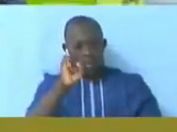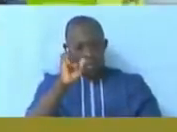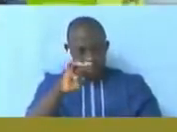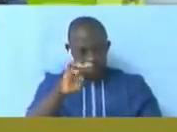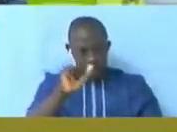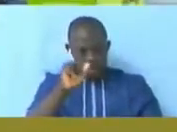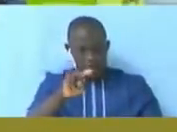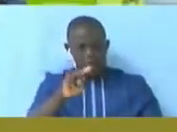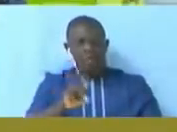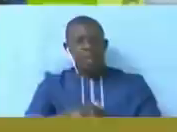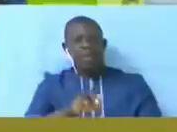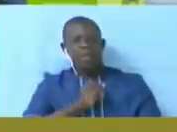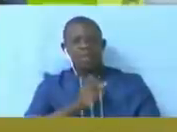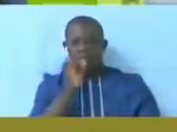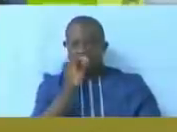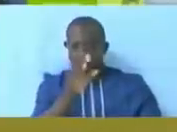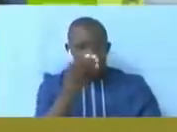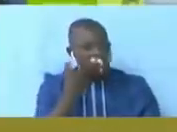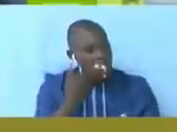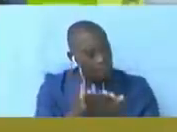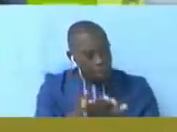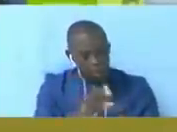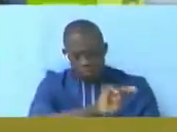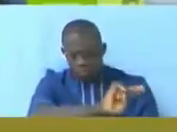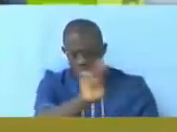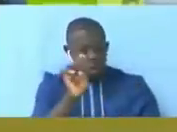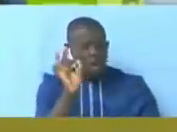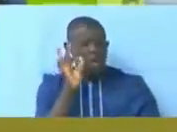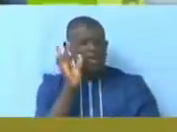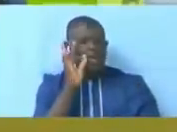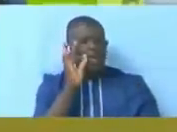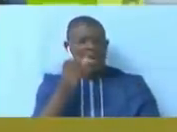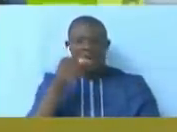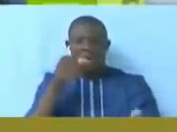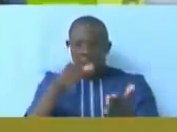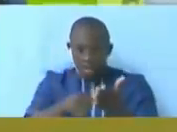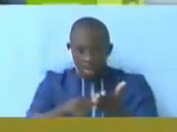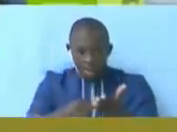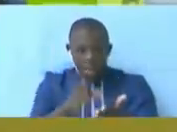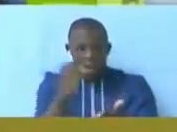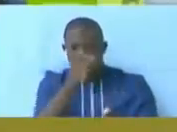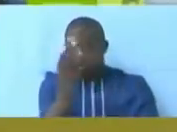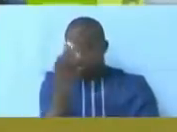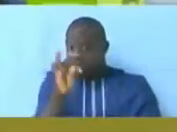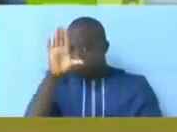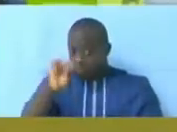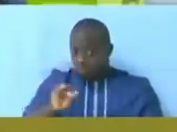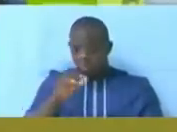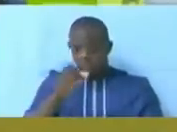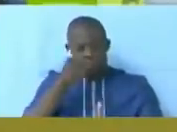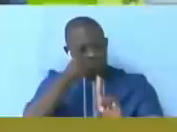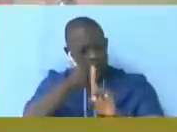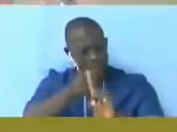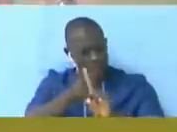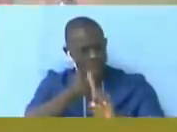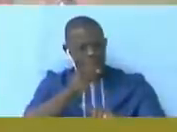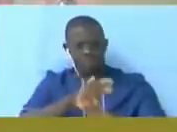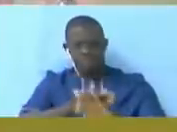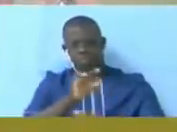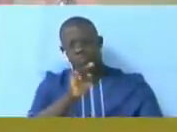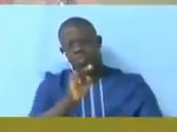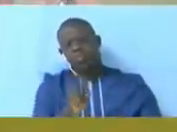the letter because if you do, it's dangerous. Usman konyan dukare kane la letter o jabi ni yake asikeno ku kole